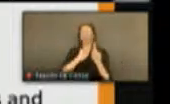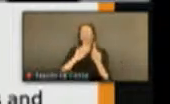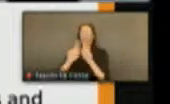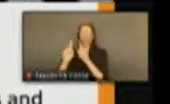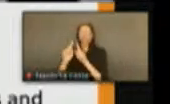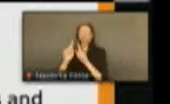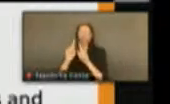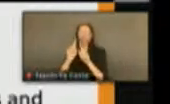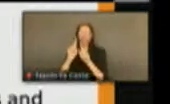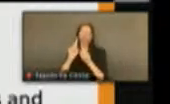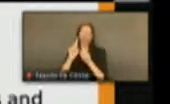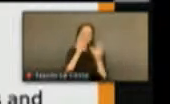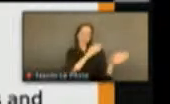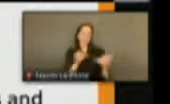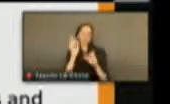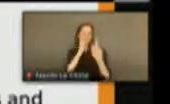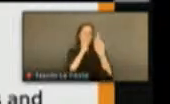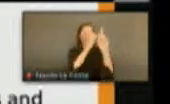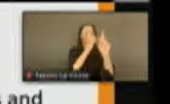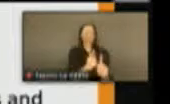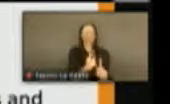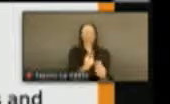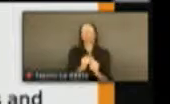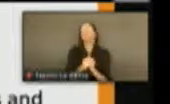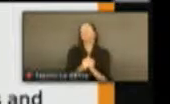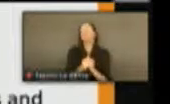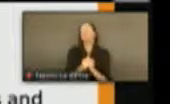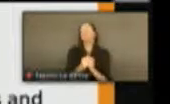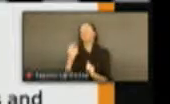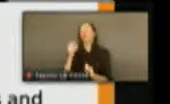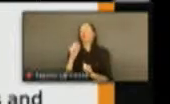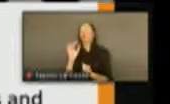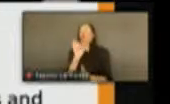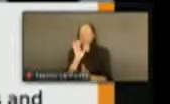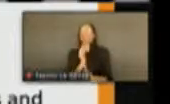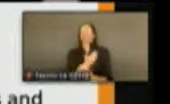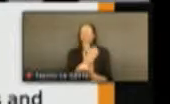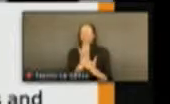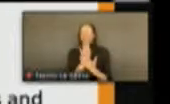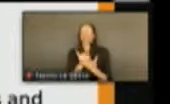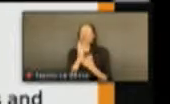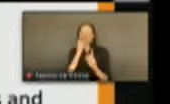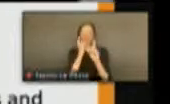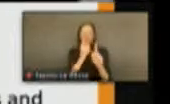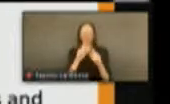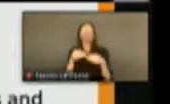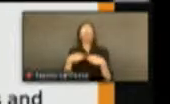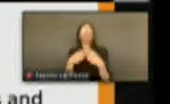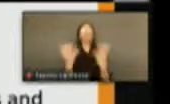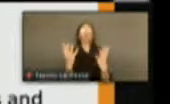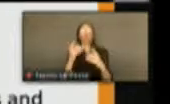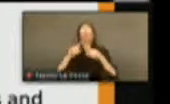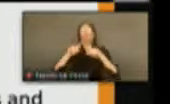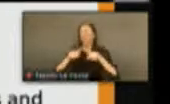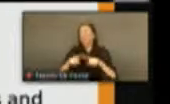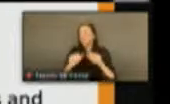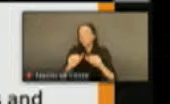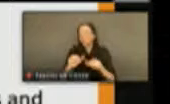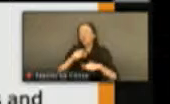reliable, accessible, and affordable transit service. Ensure an inclusive and diverse